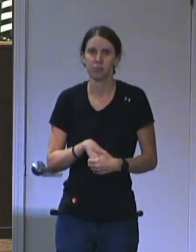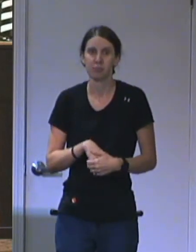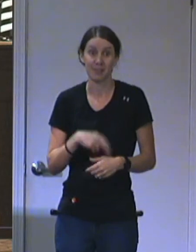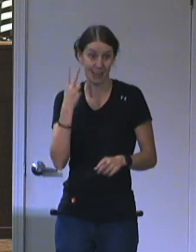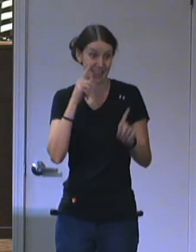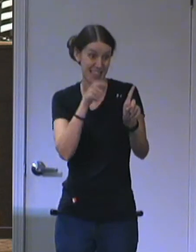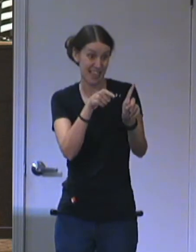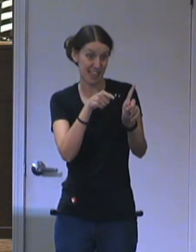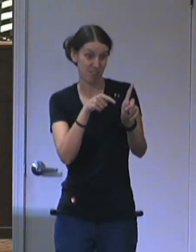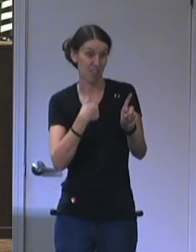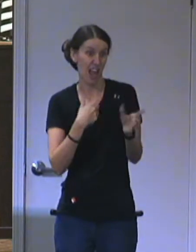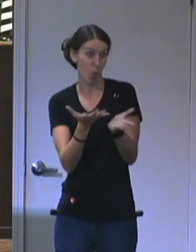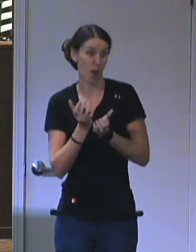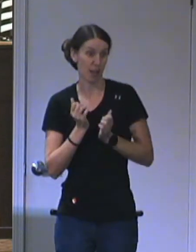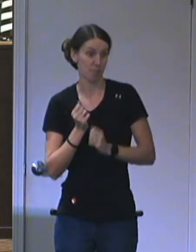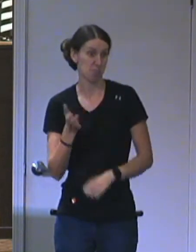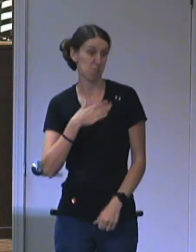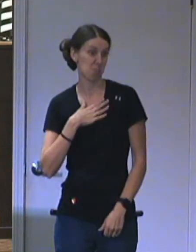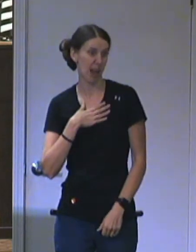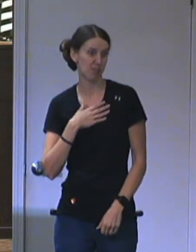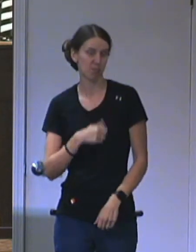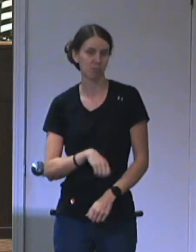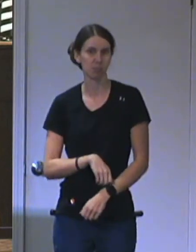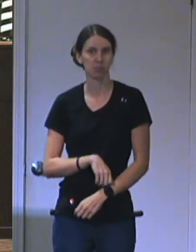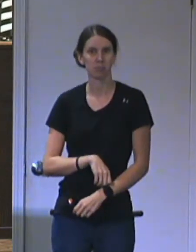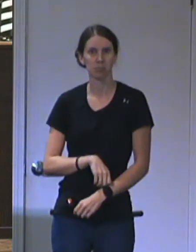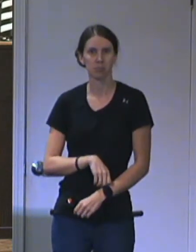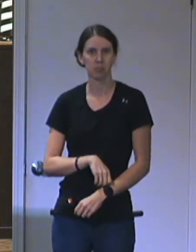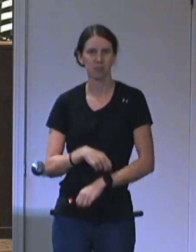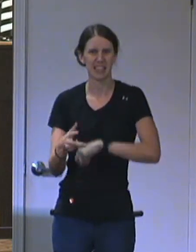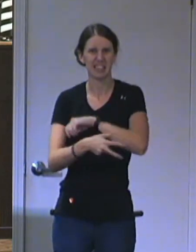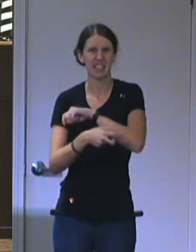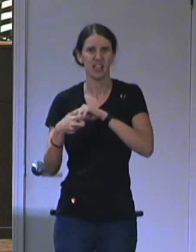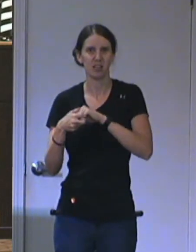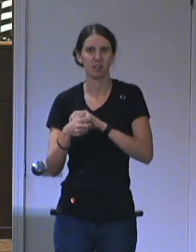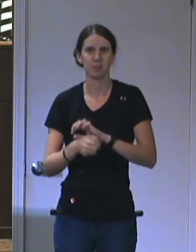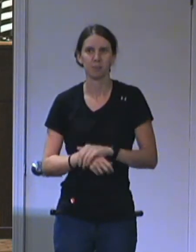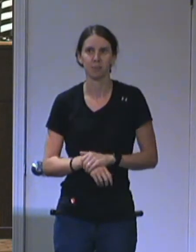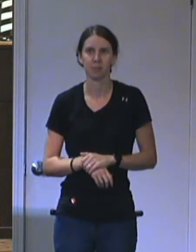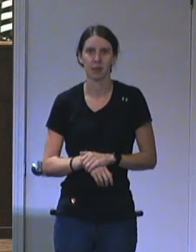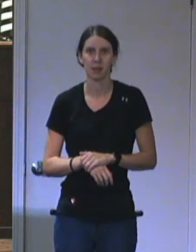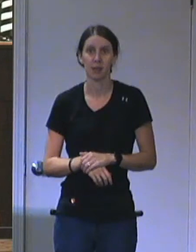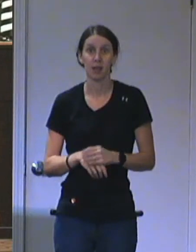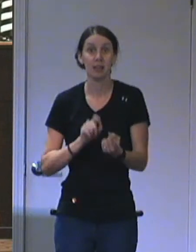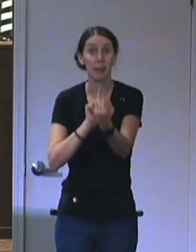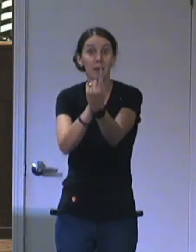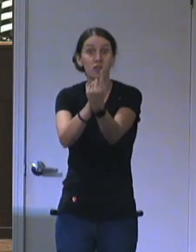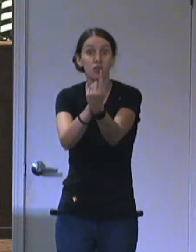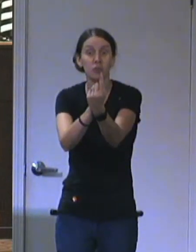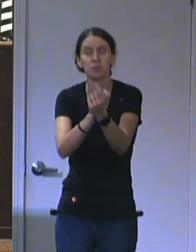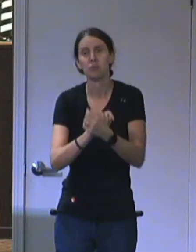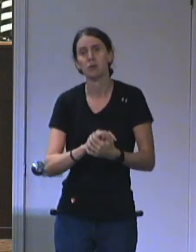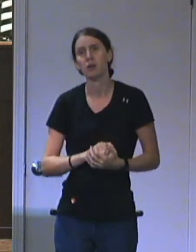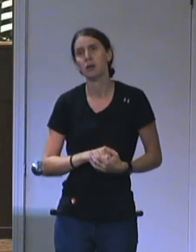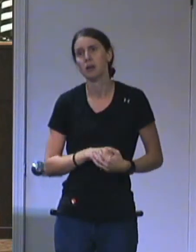there, they're going to claim it and try to take it. They're going to come into your life and they're